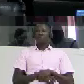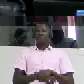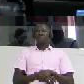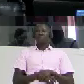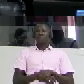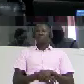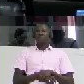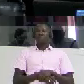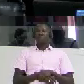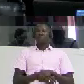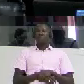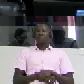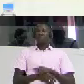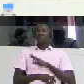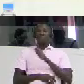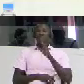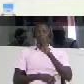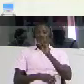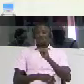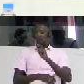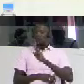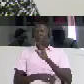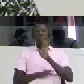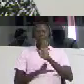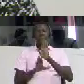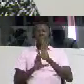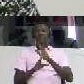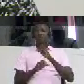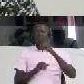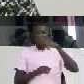sa microphone bi bu ko fay nga bàyyi ko noonu muy taal.